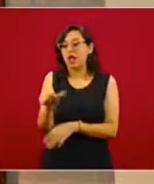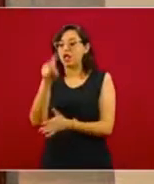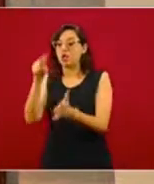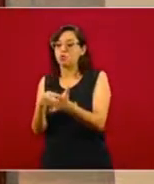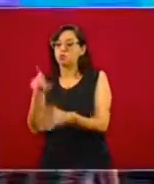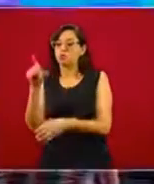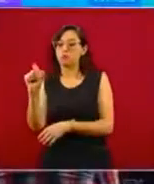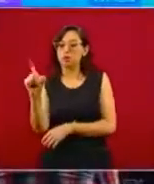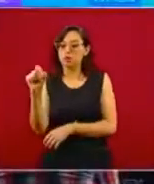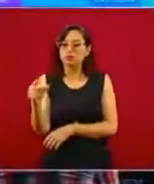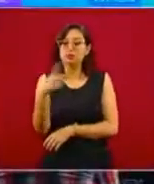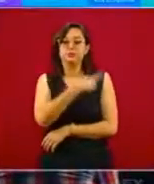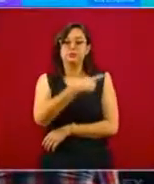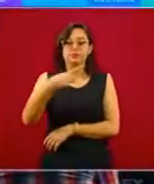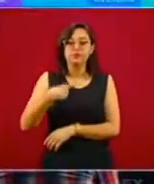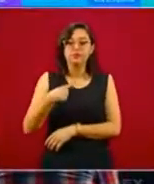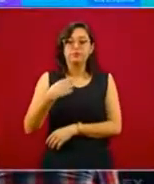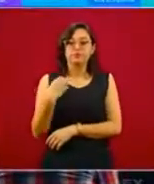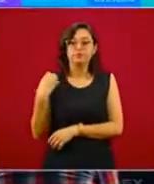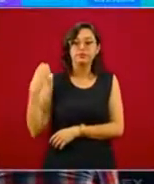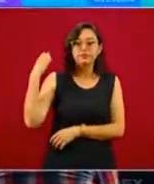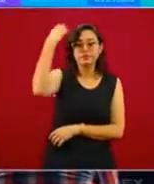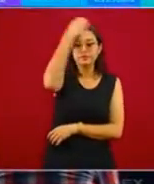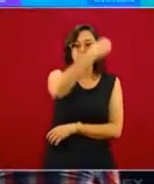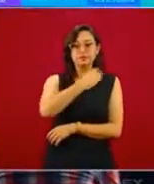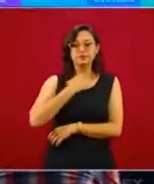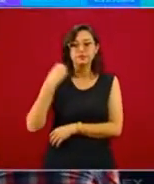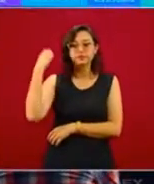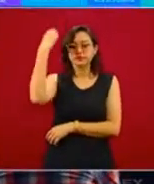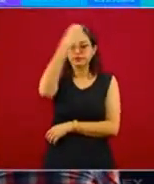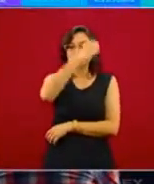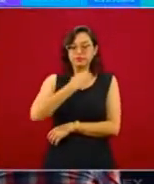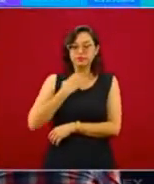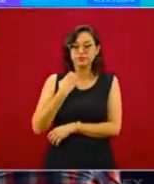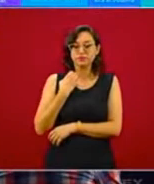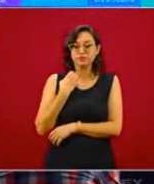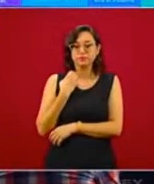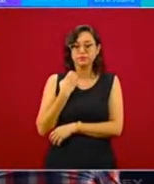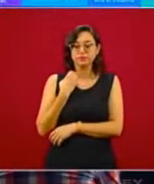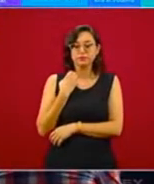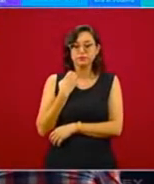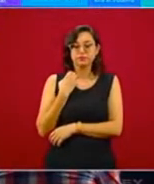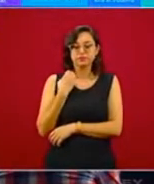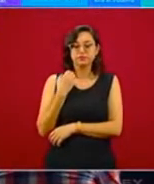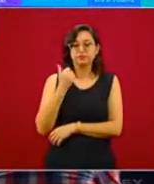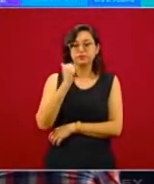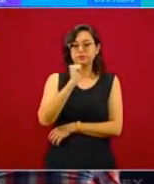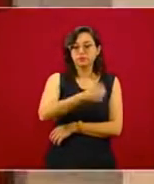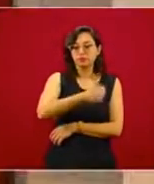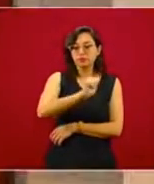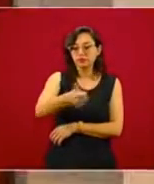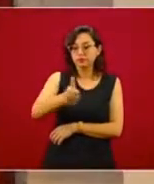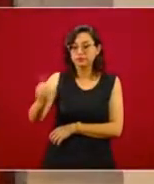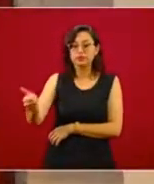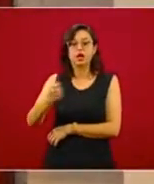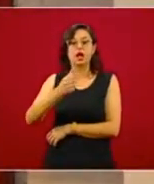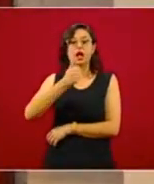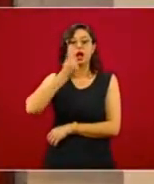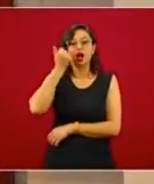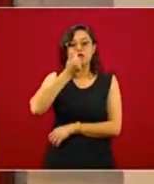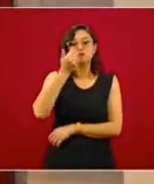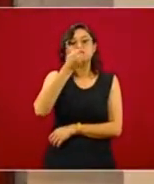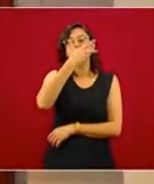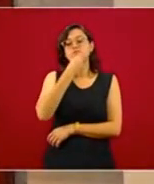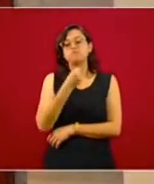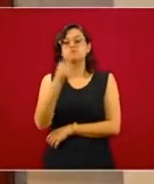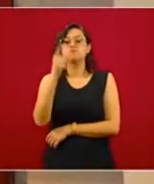from 19th to 2020. They need to then assess each